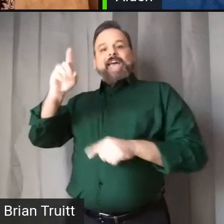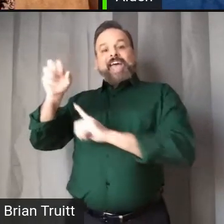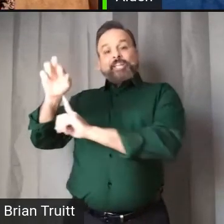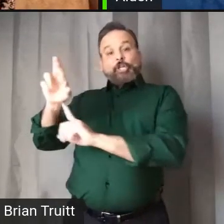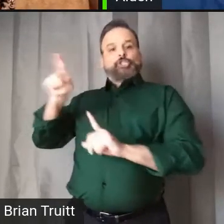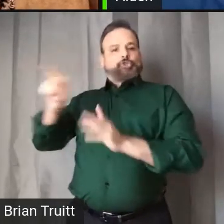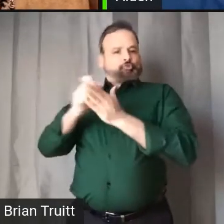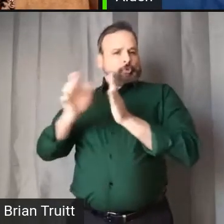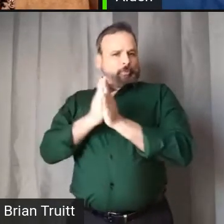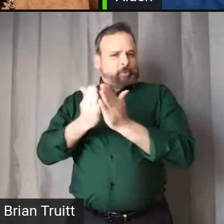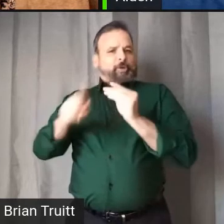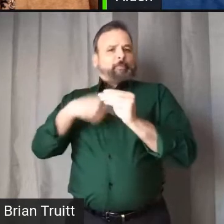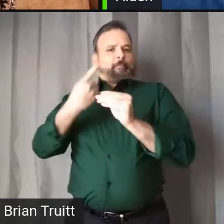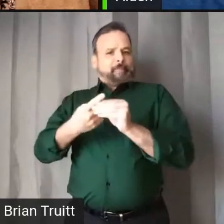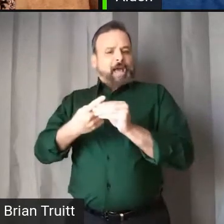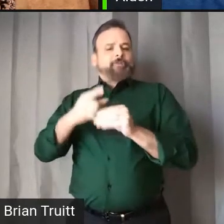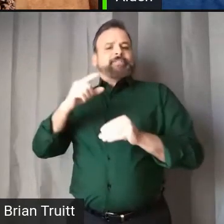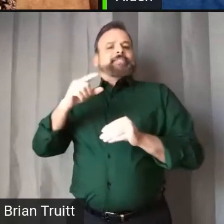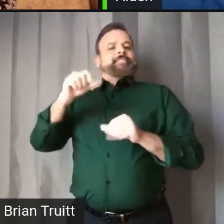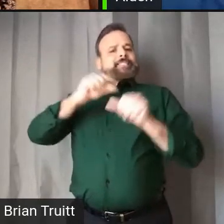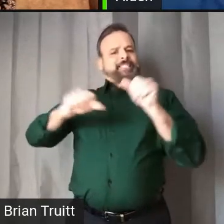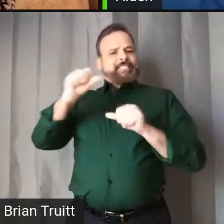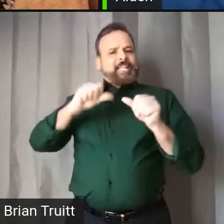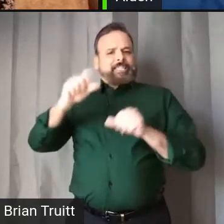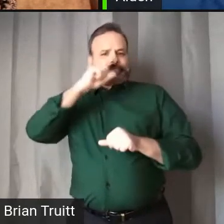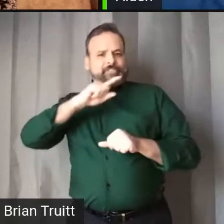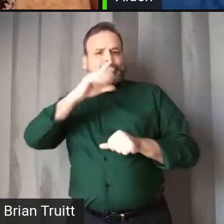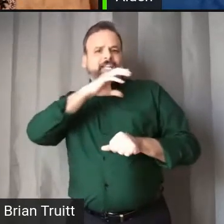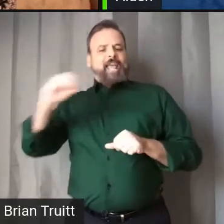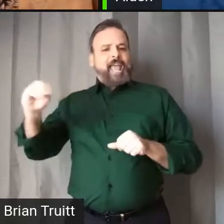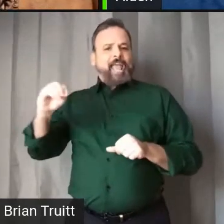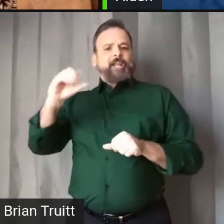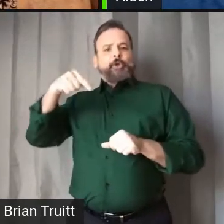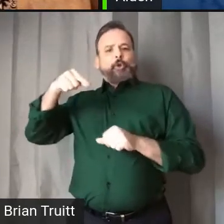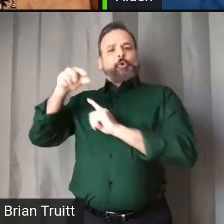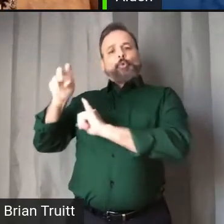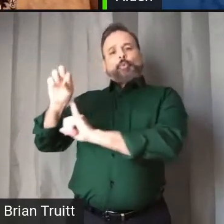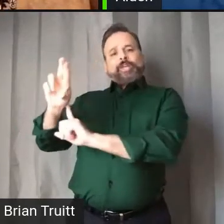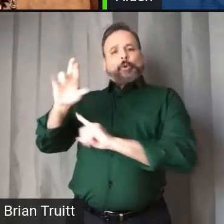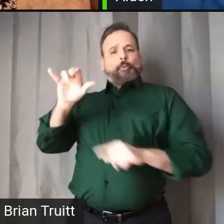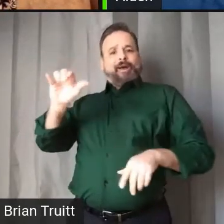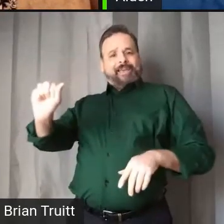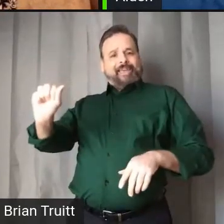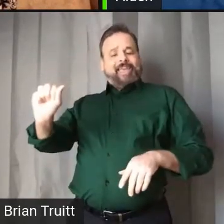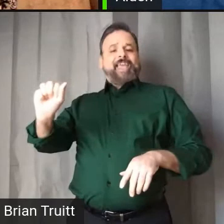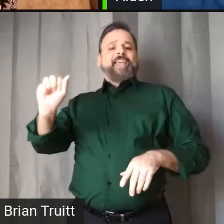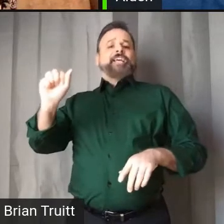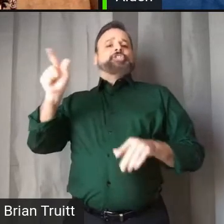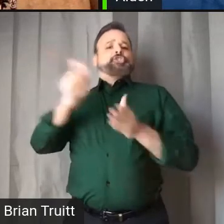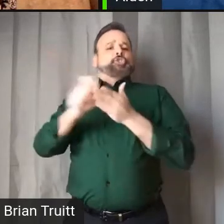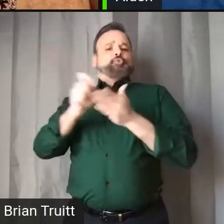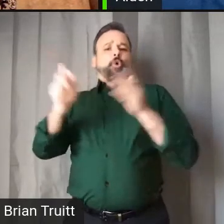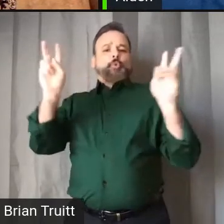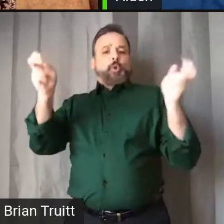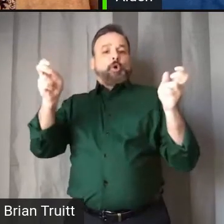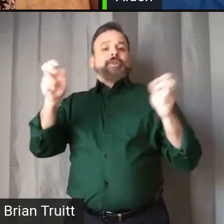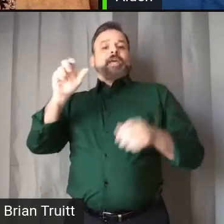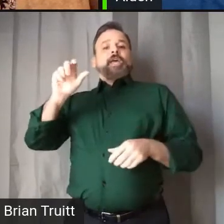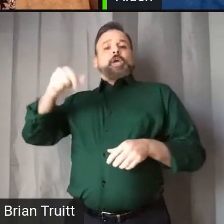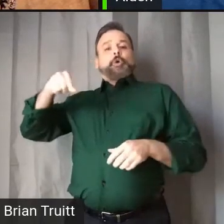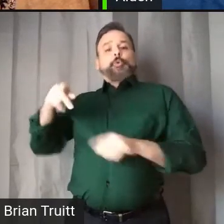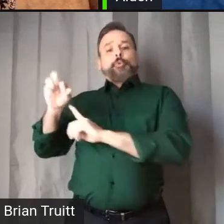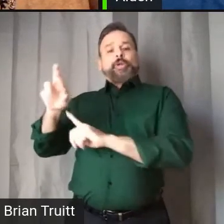fantasy really did inspire this panel. Dahlia wrote for Tor, "Queer YA is finally big enough to have its own trends. In this past